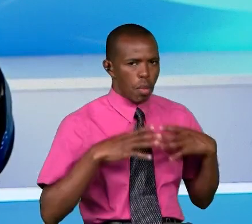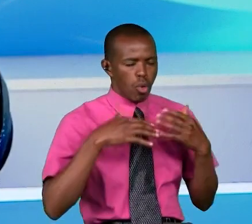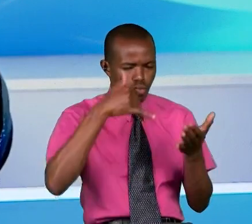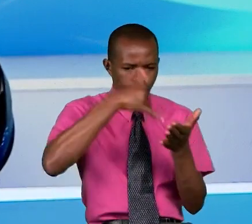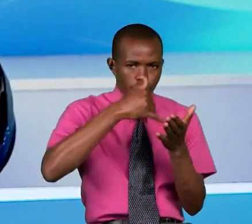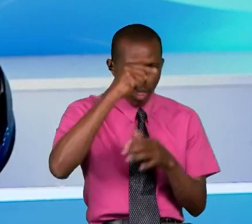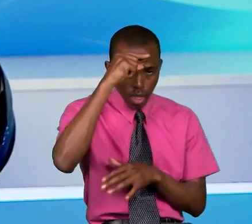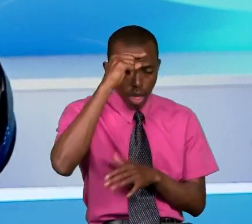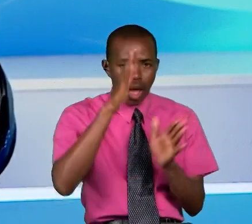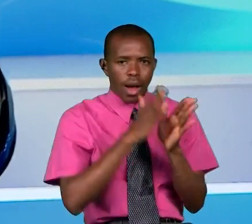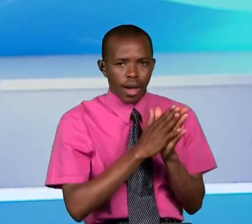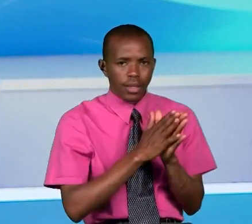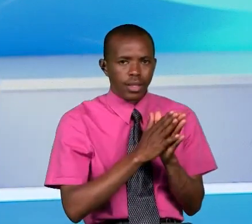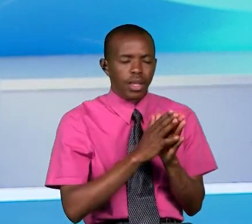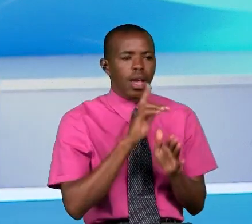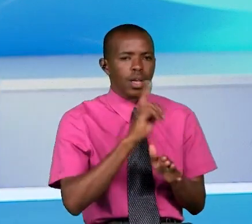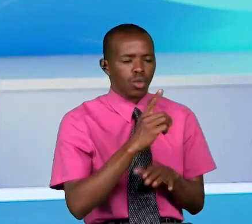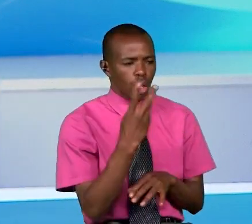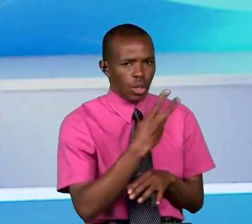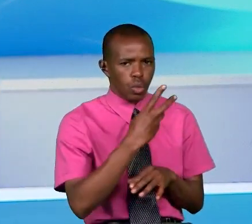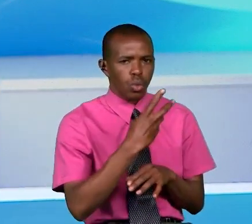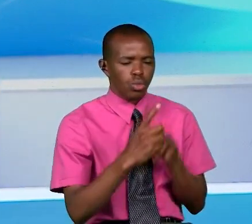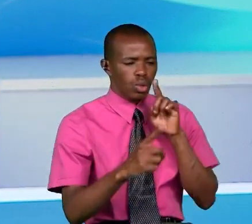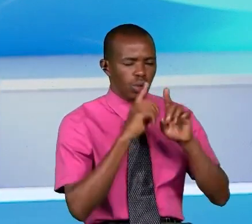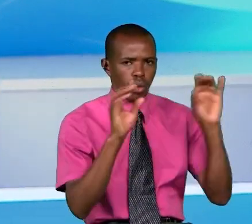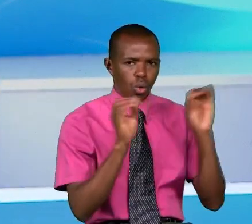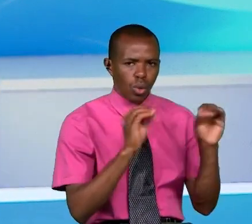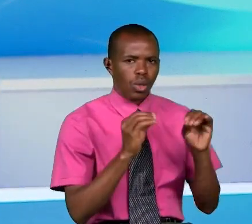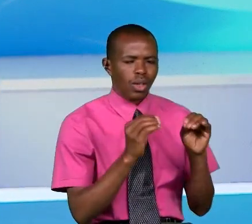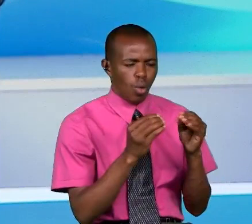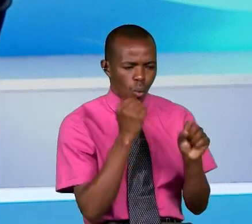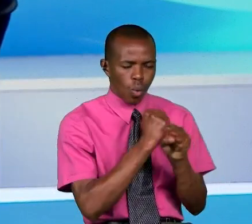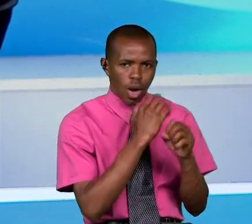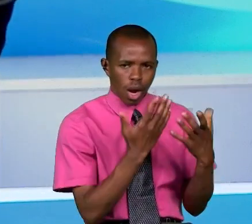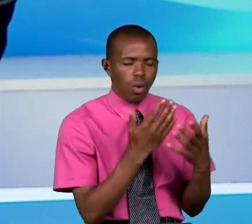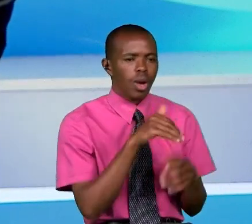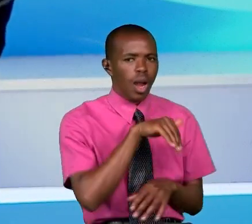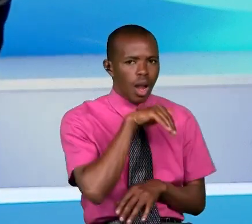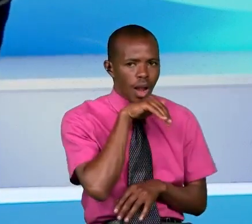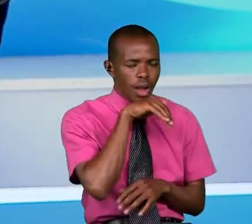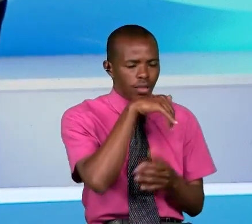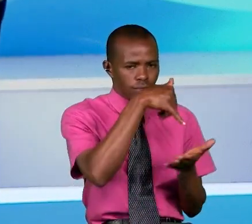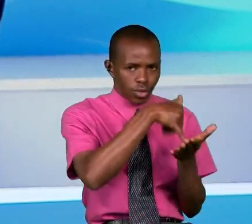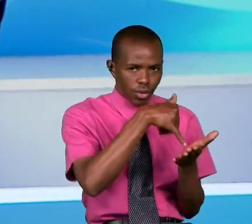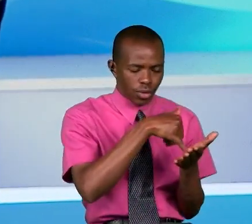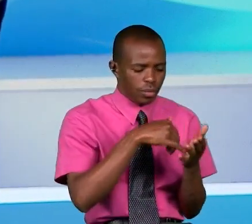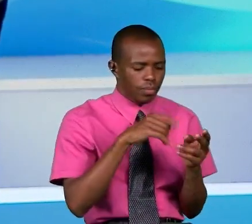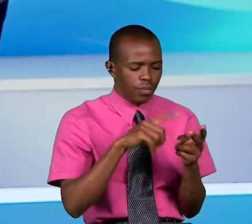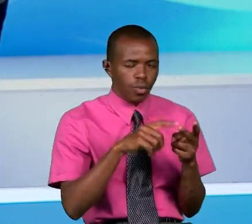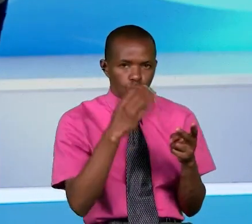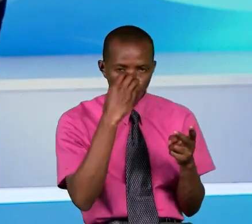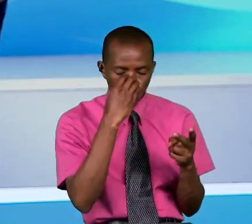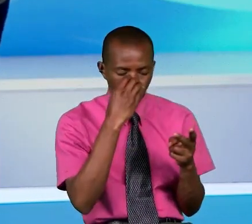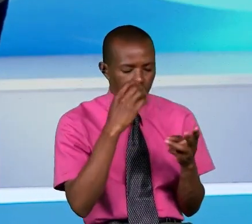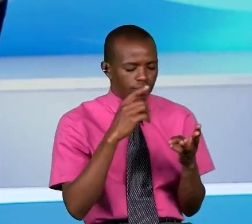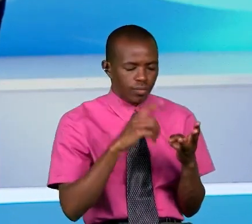government and they made sure that the two cannot be able to speak. How is it going to work with Raila Odinga in the mix? We have William Ruto in the mix,